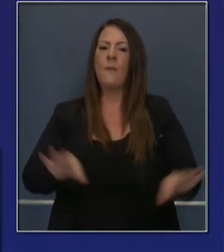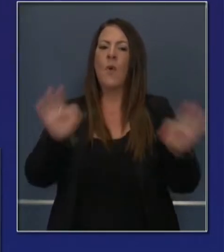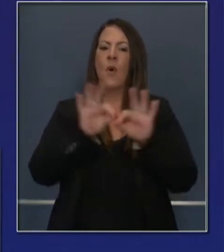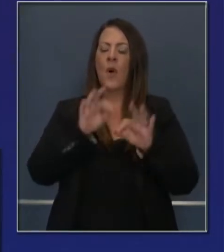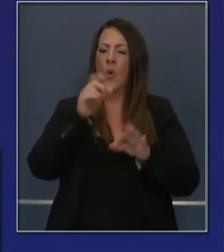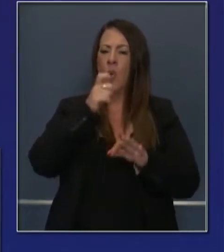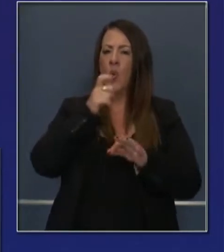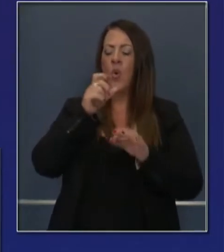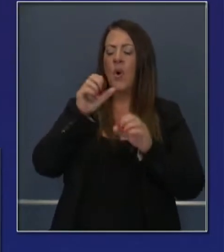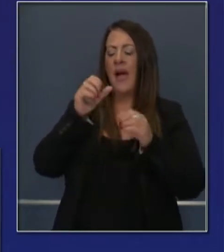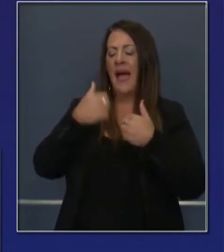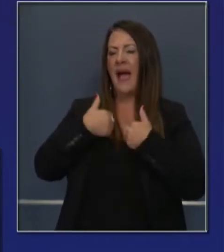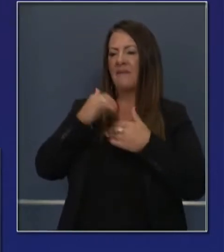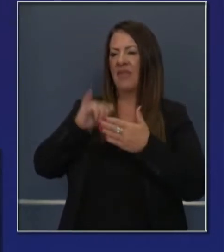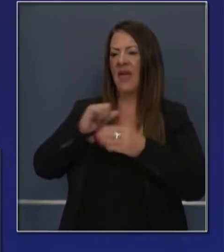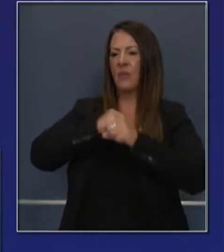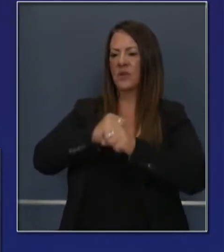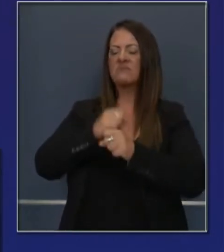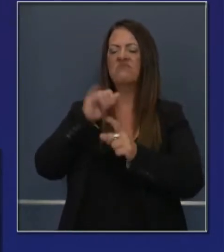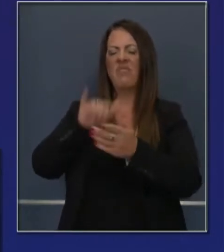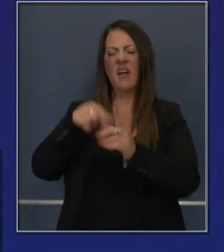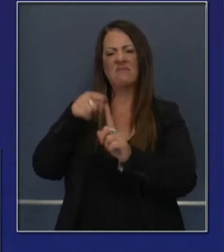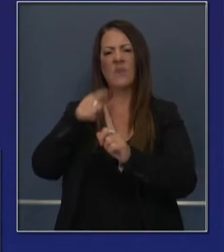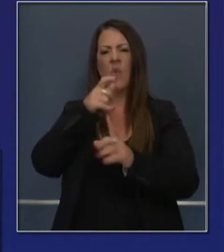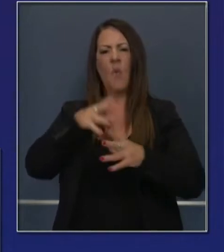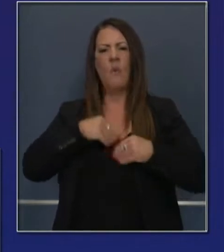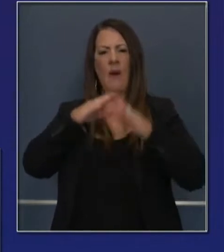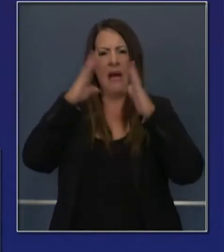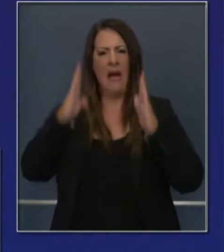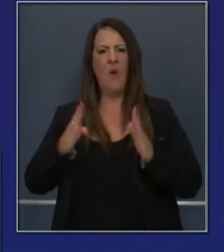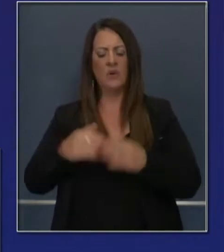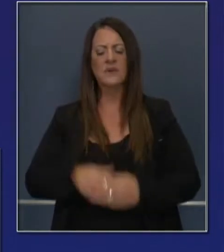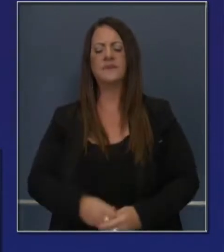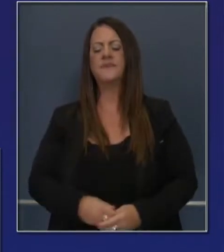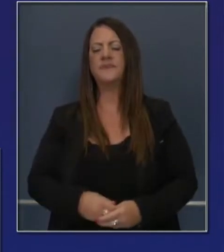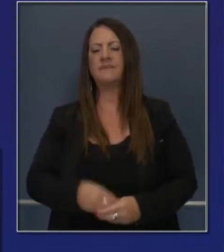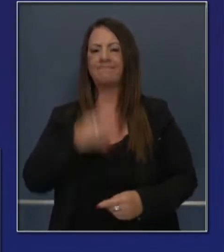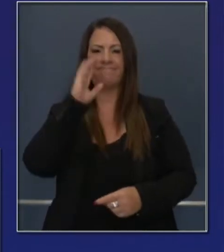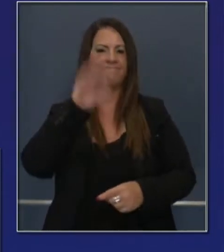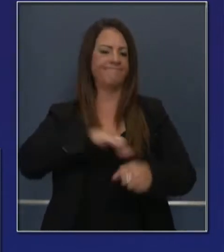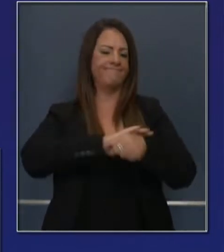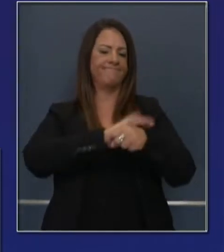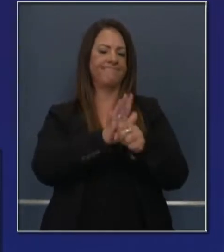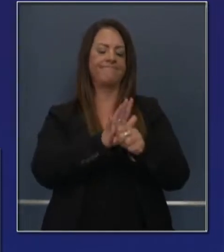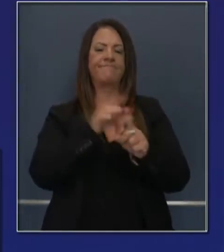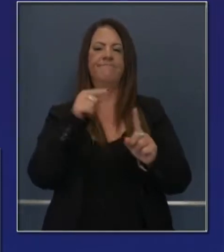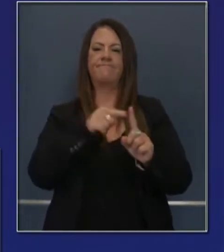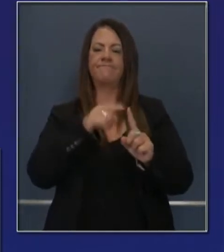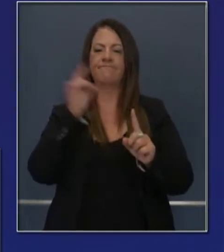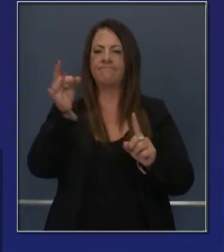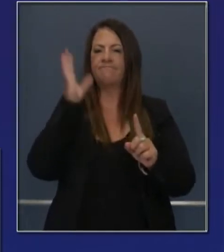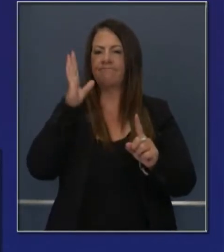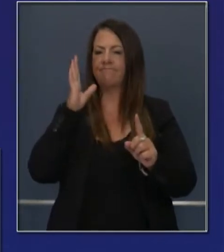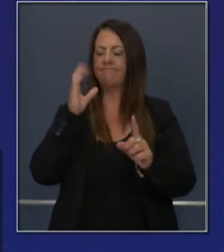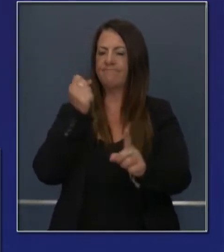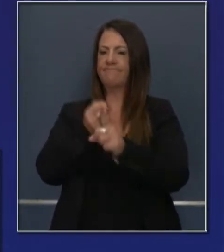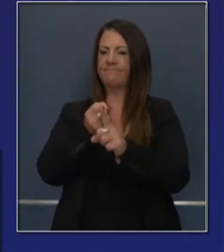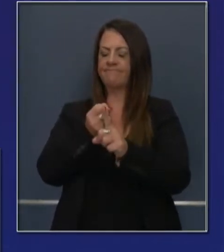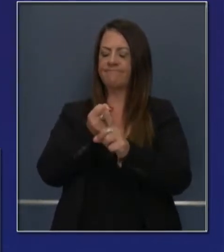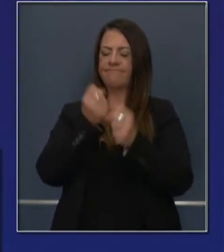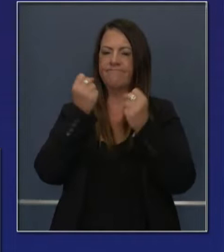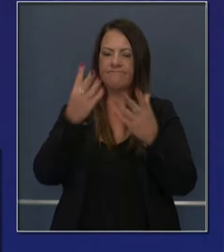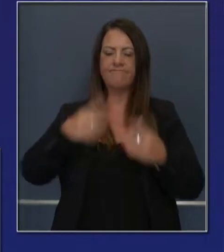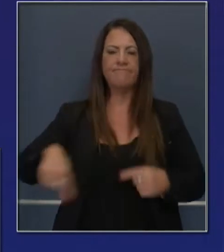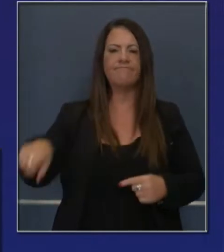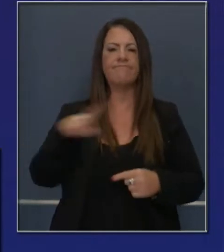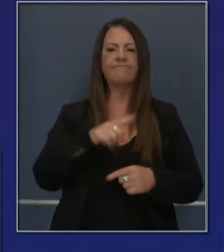of this conversation. Clearly, COVID has had a profound impact. And despite having some of the